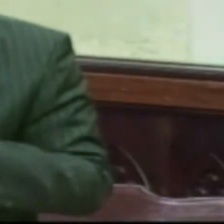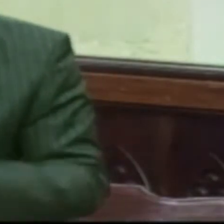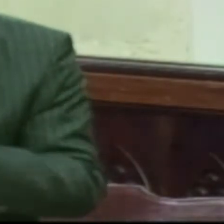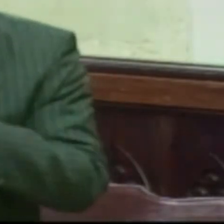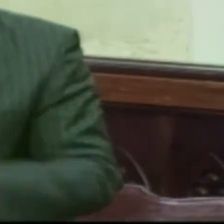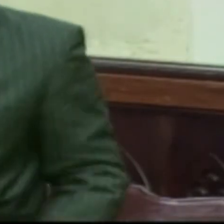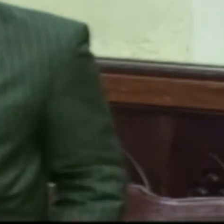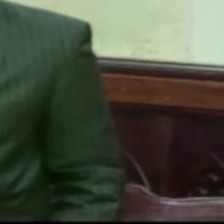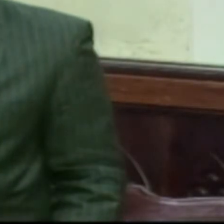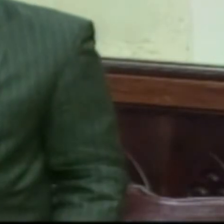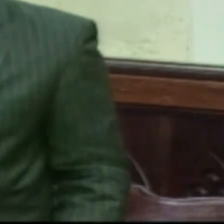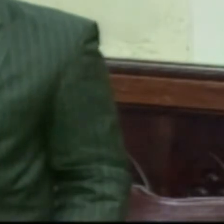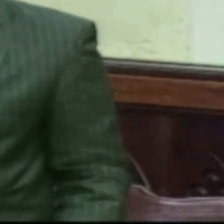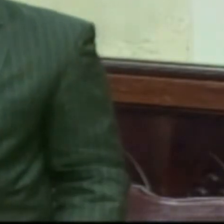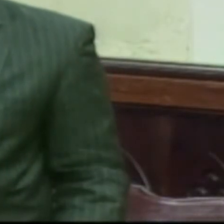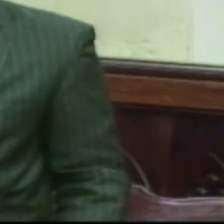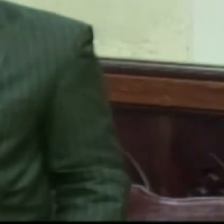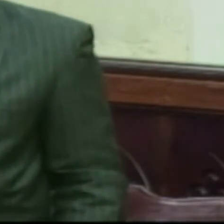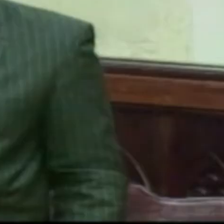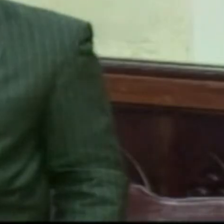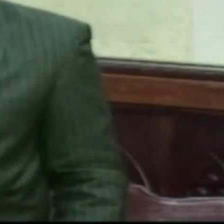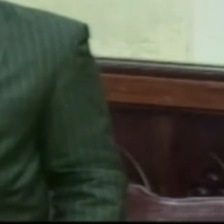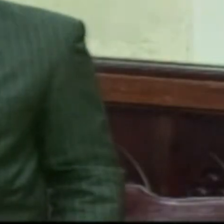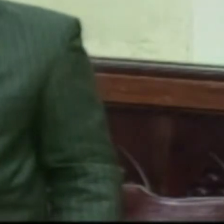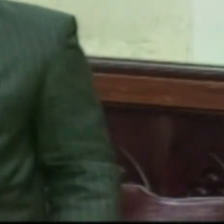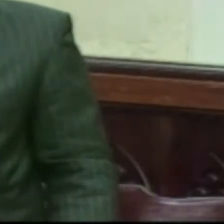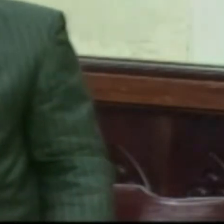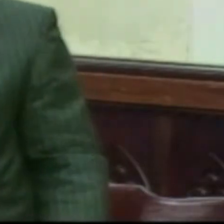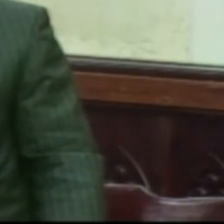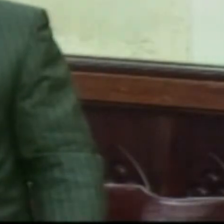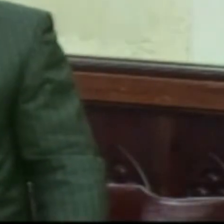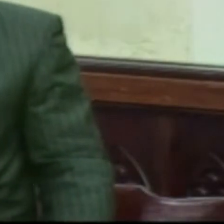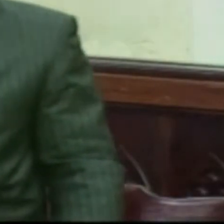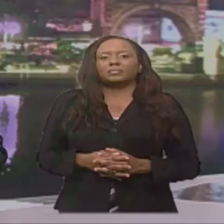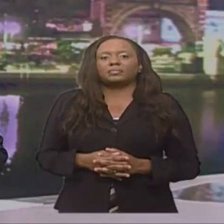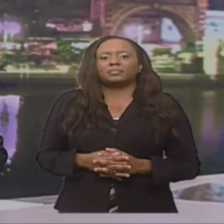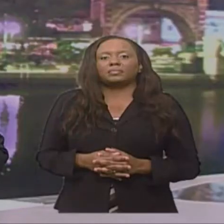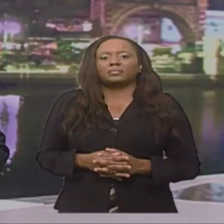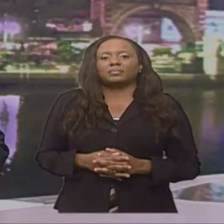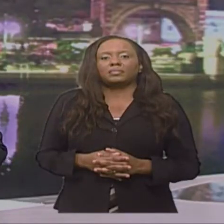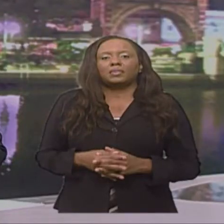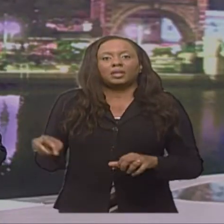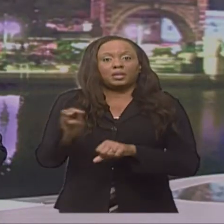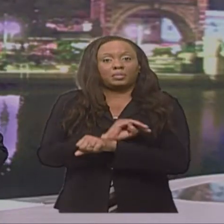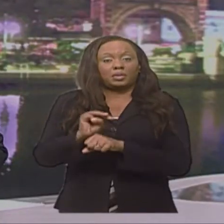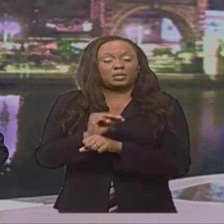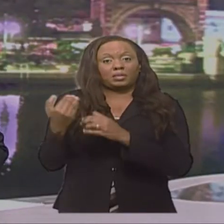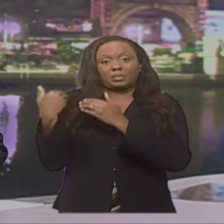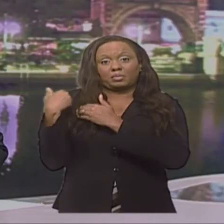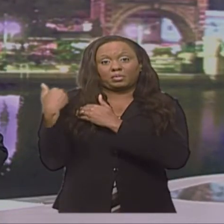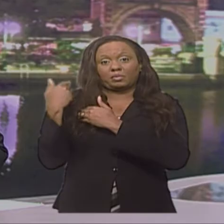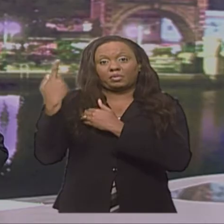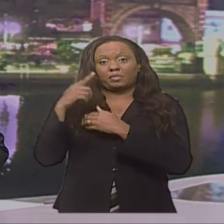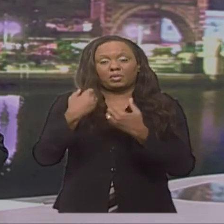genuine harbingers of the democracy which we enjoy in Barbados today. Just under $44